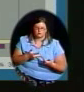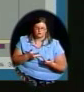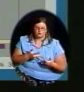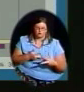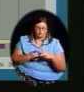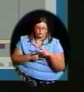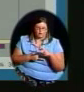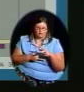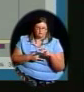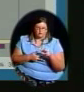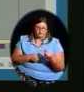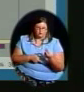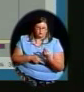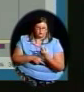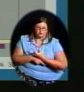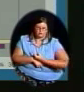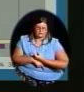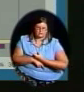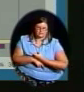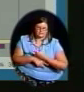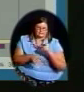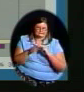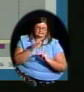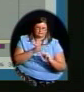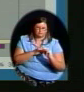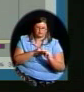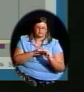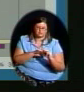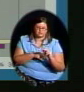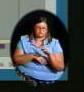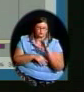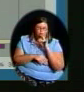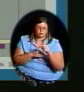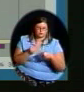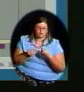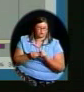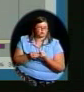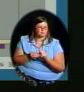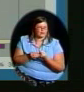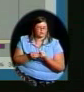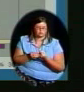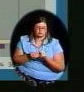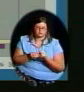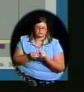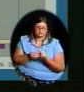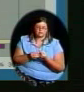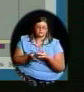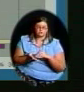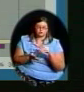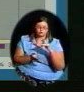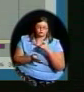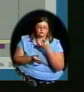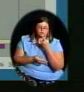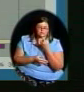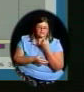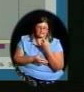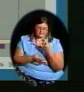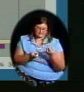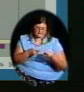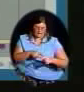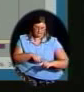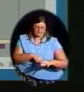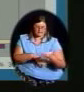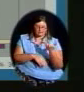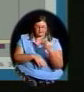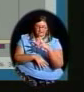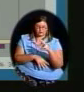30-day prevalence. When we're talking about, students are saying that in the last 30 days, here's